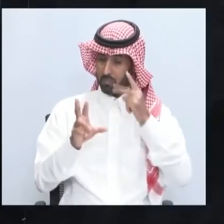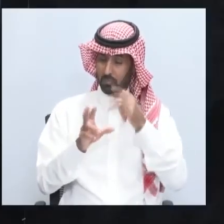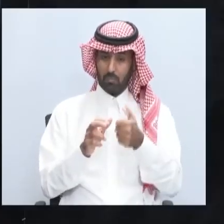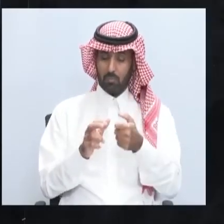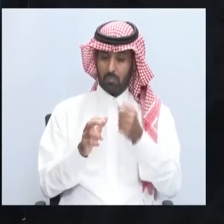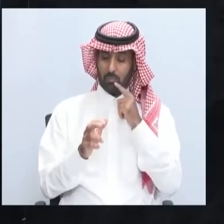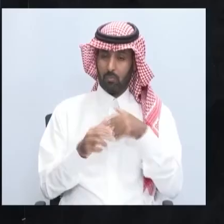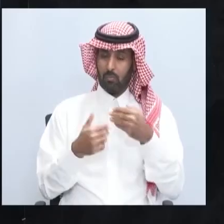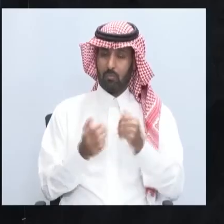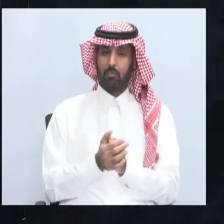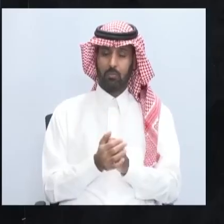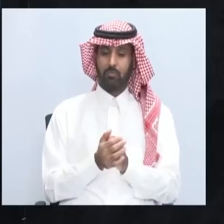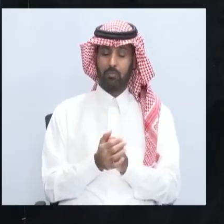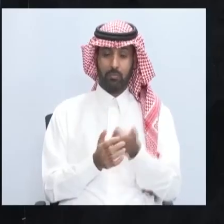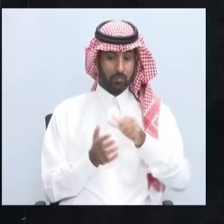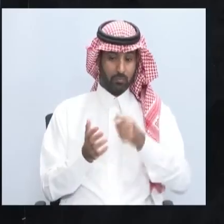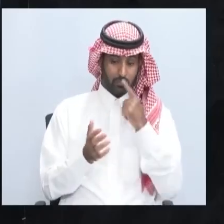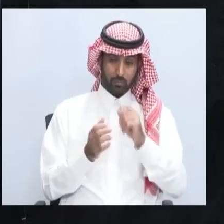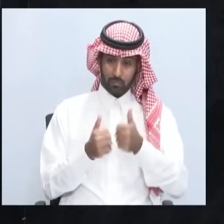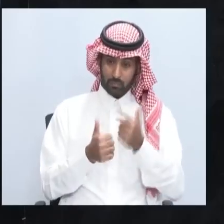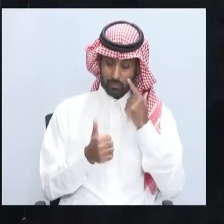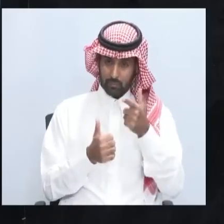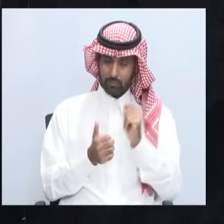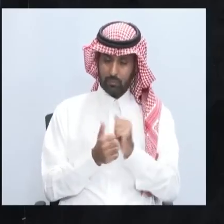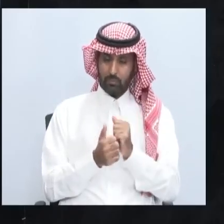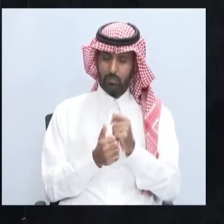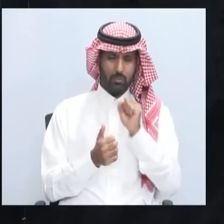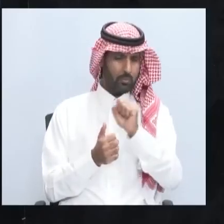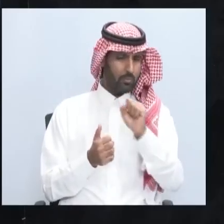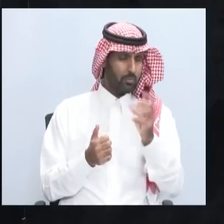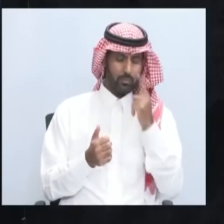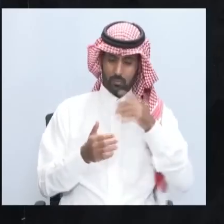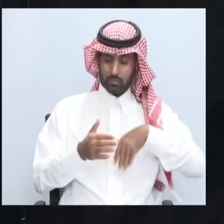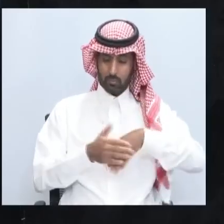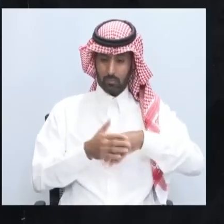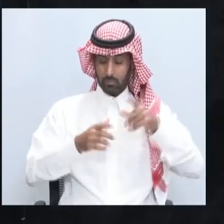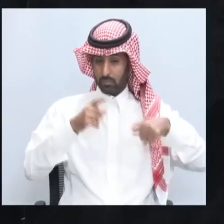it a TV series? Is it a quiz show? Is it